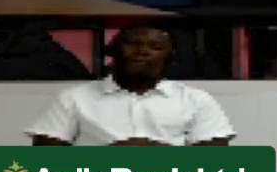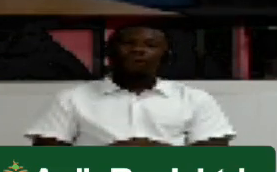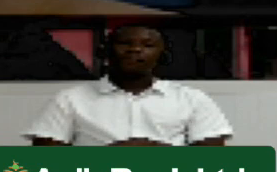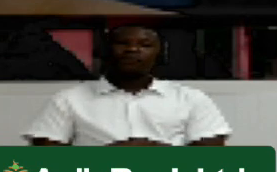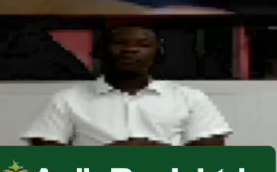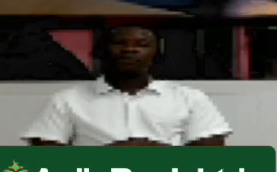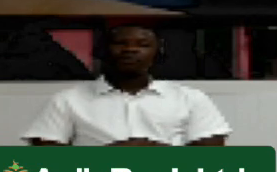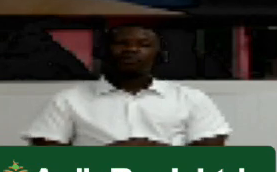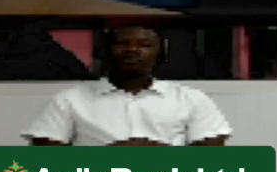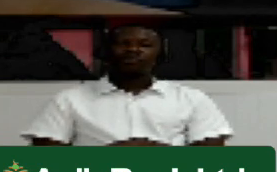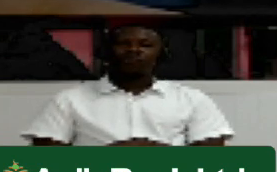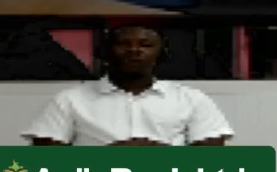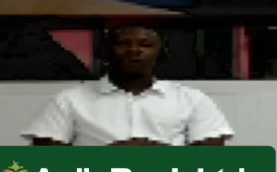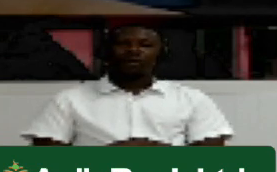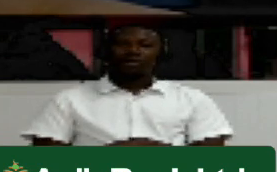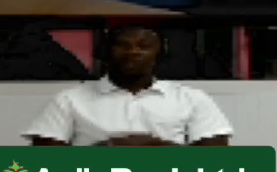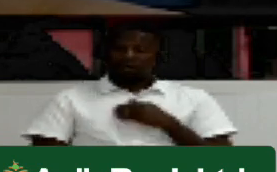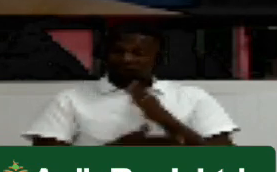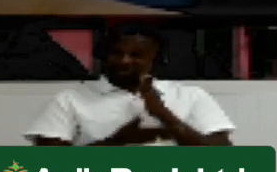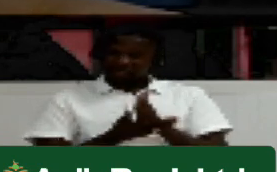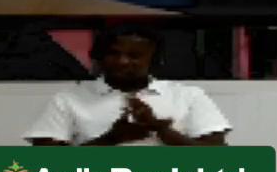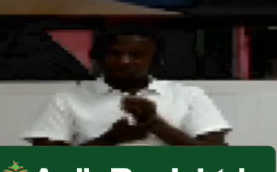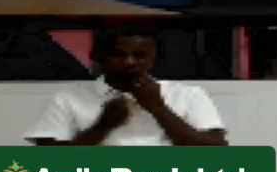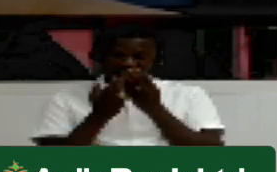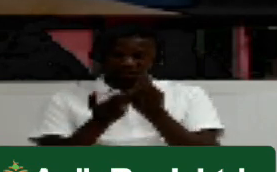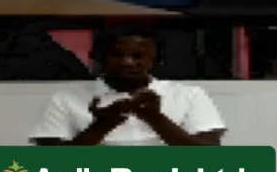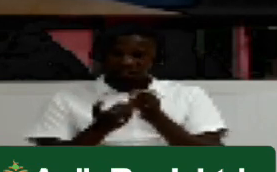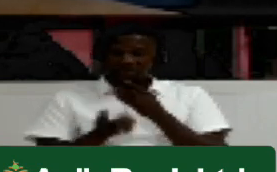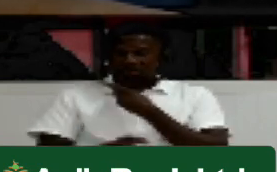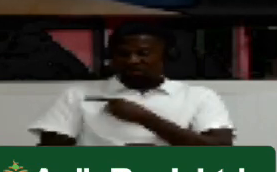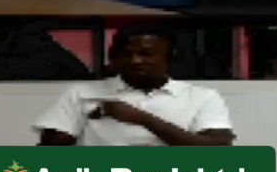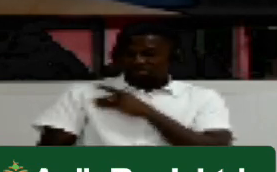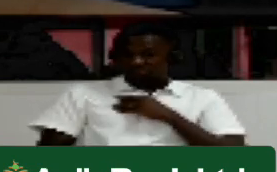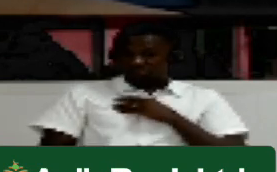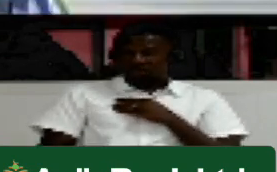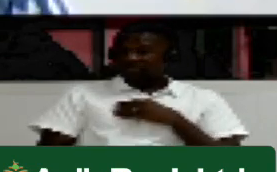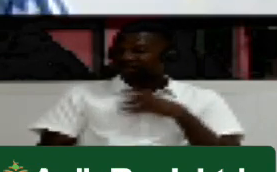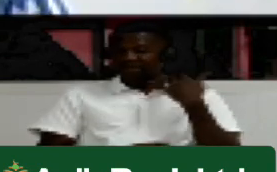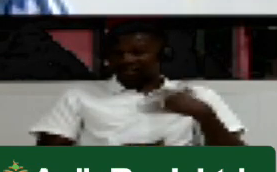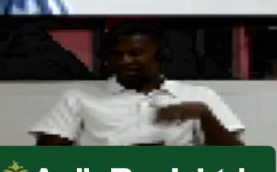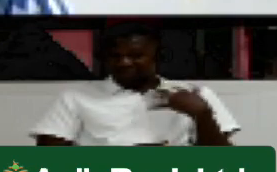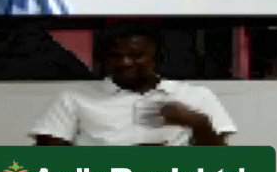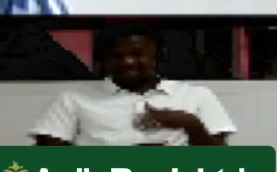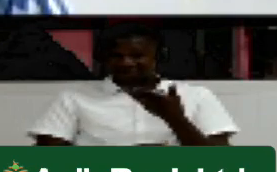And would it be right to say that the treatment was expensive?